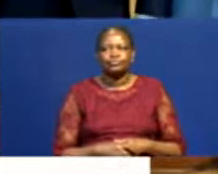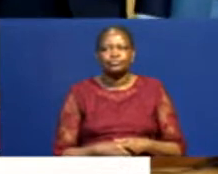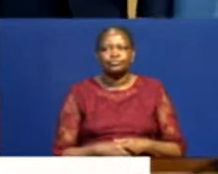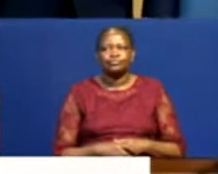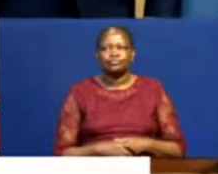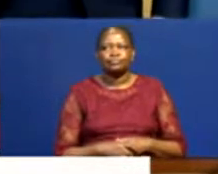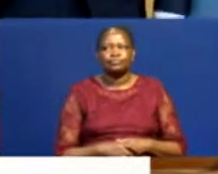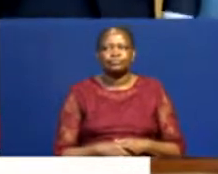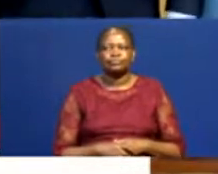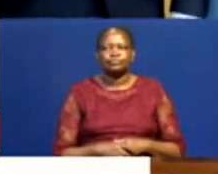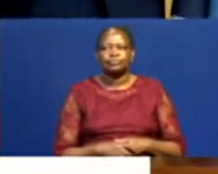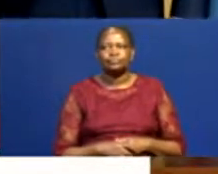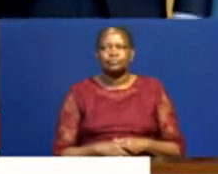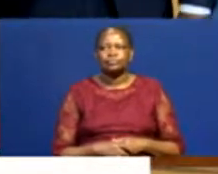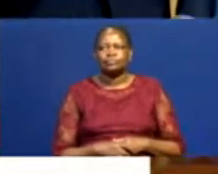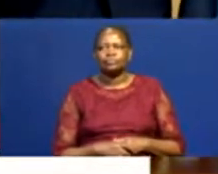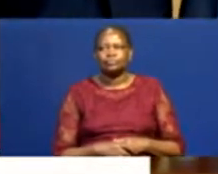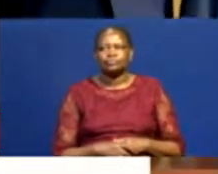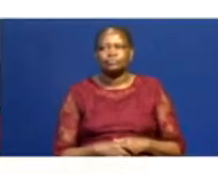Mwoki for Prime Edition.